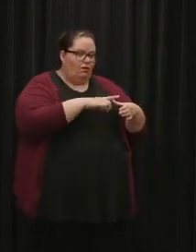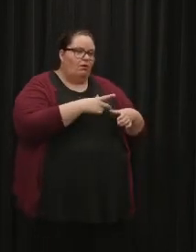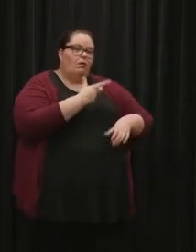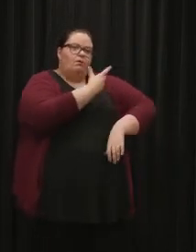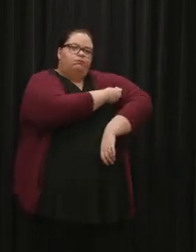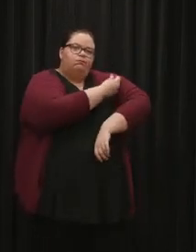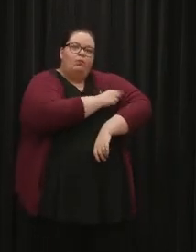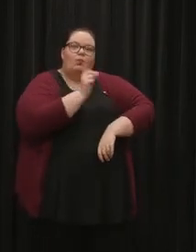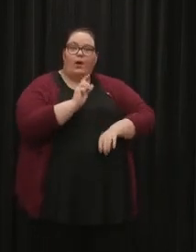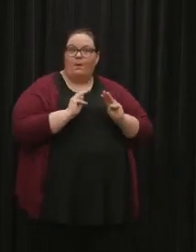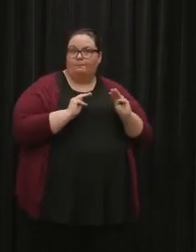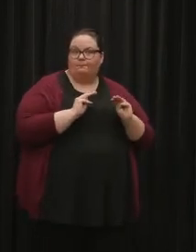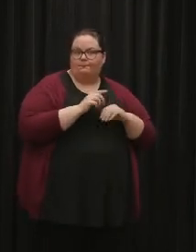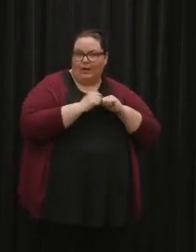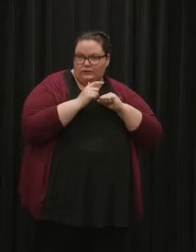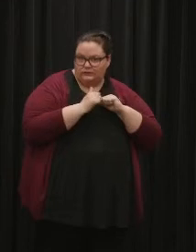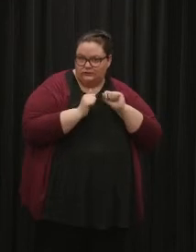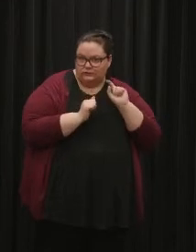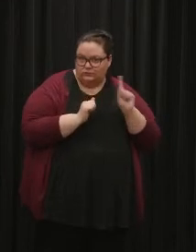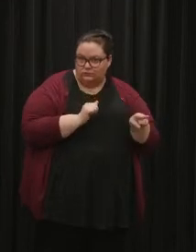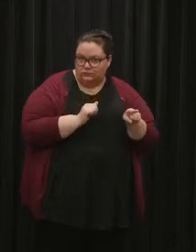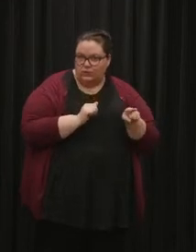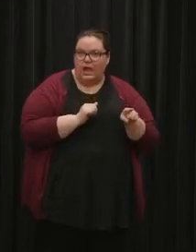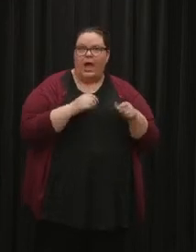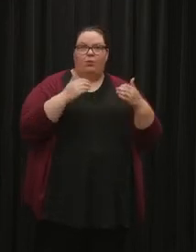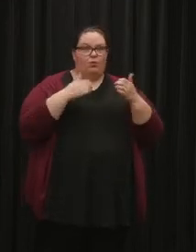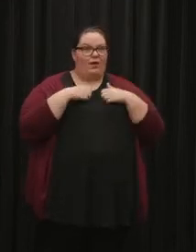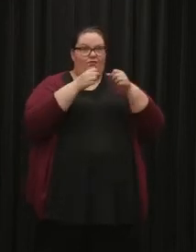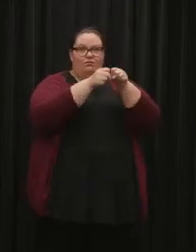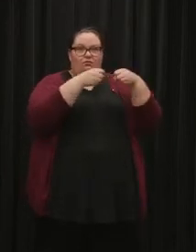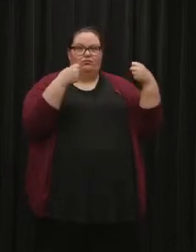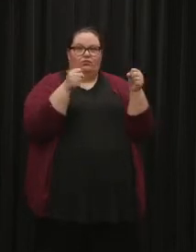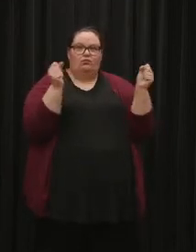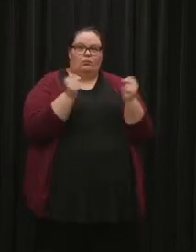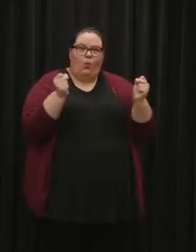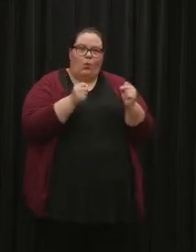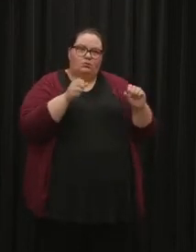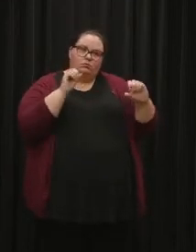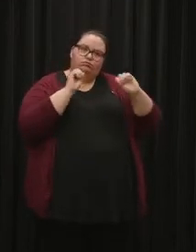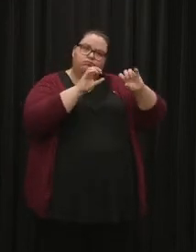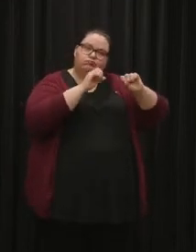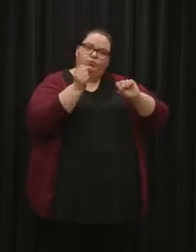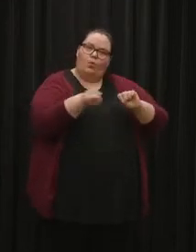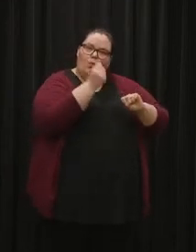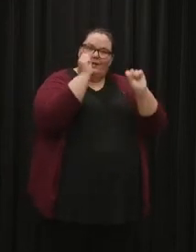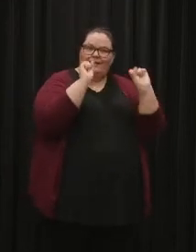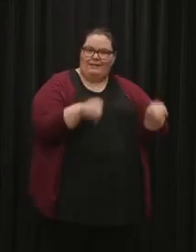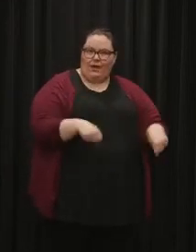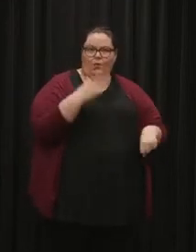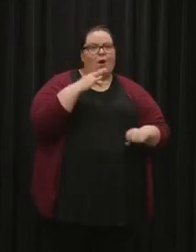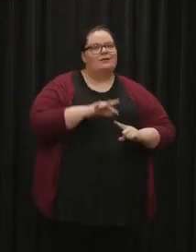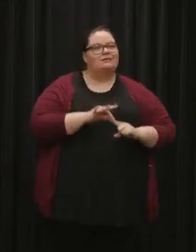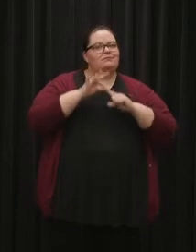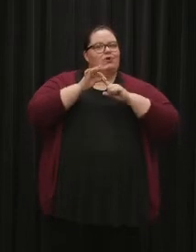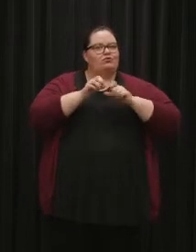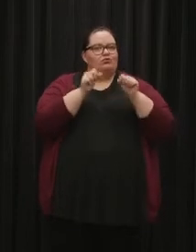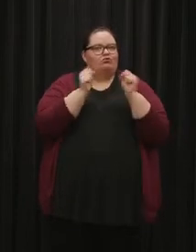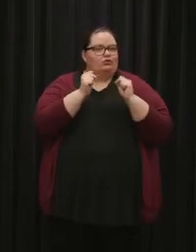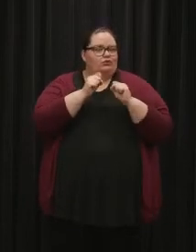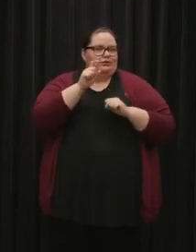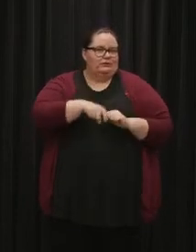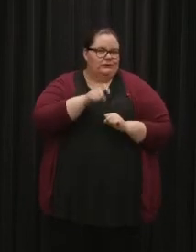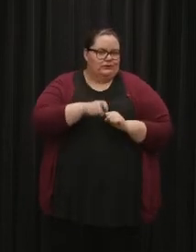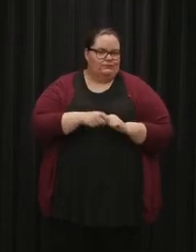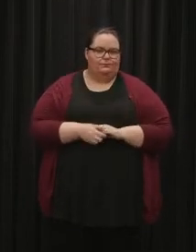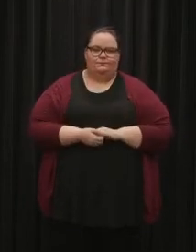Moncton, where we also now have a freezer capacity. We will retain the other 975